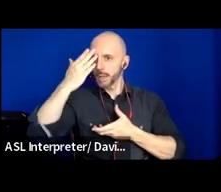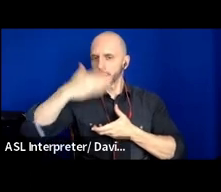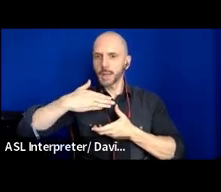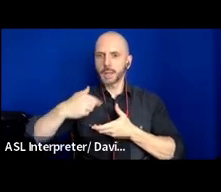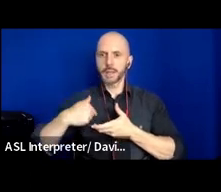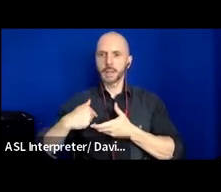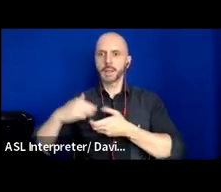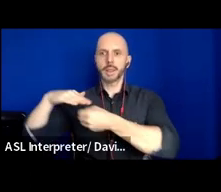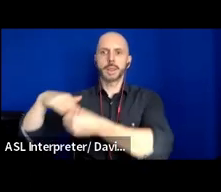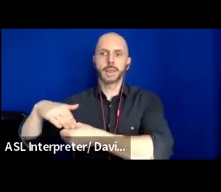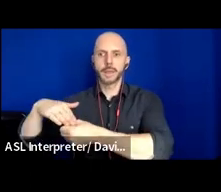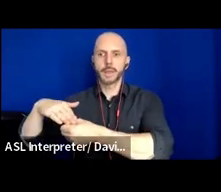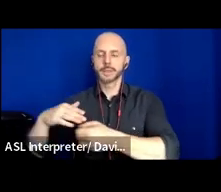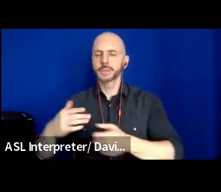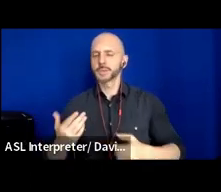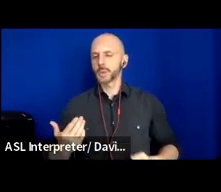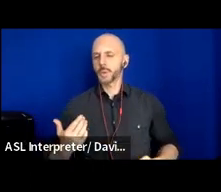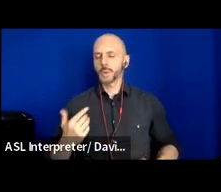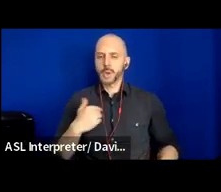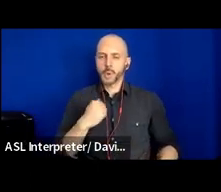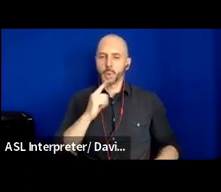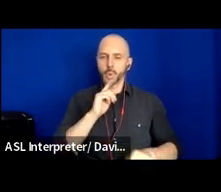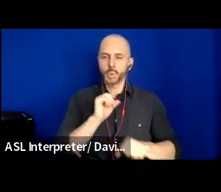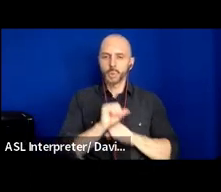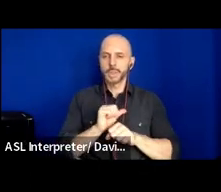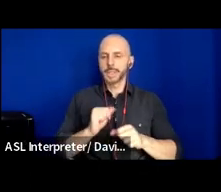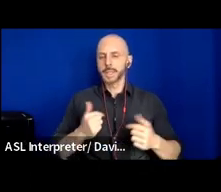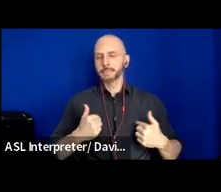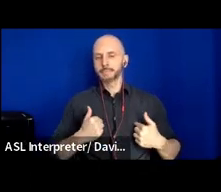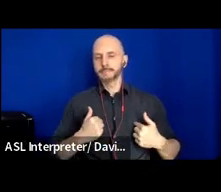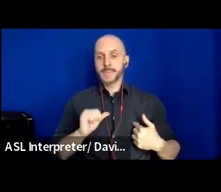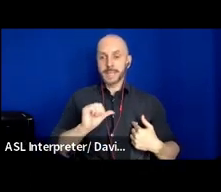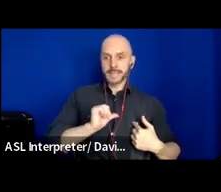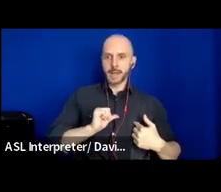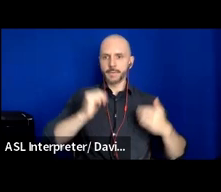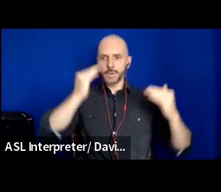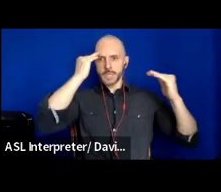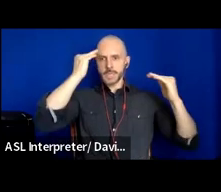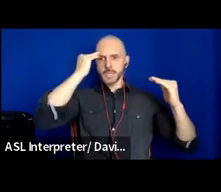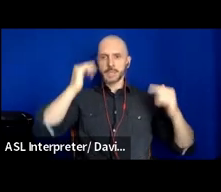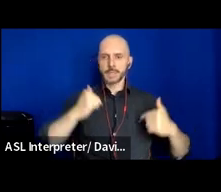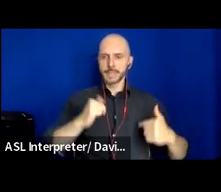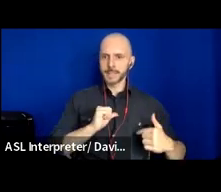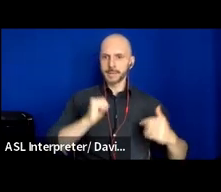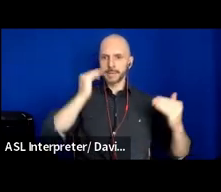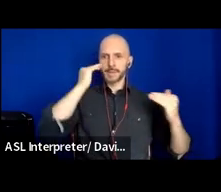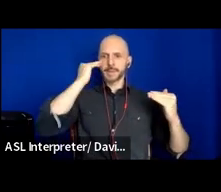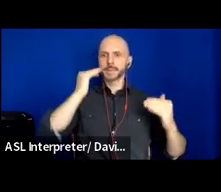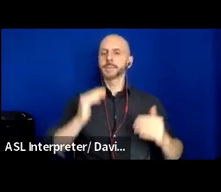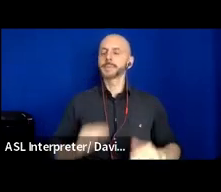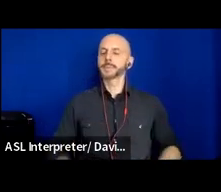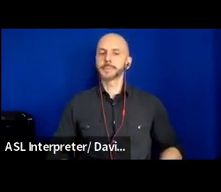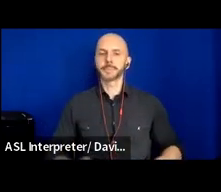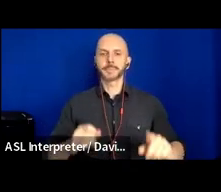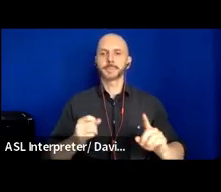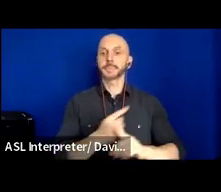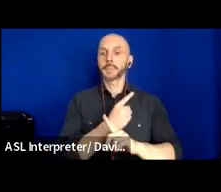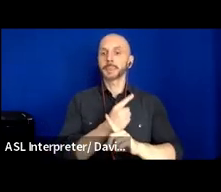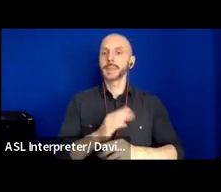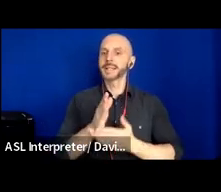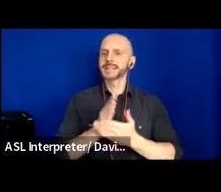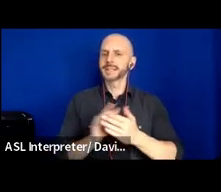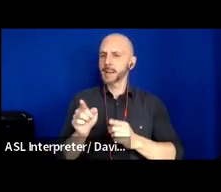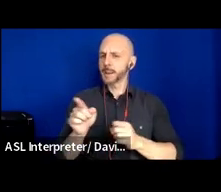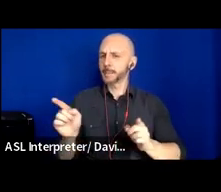really just about being self-aware. And I mean, the thing I'd always say is, if I give a simple way of saying it, is when I hear people say to me, oh, I'm not racist. And I